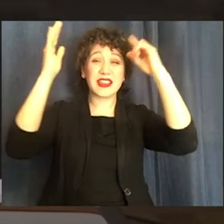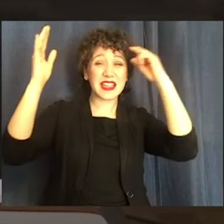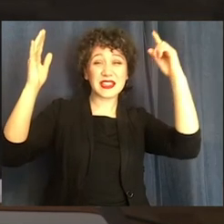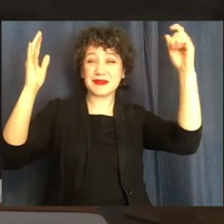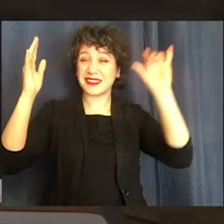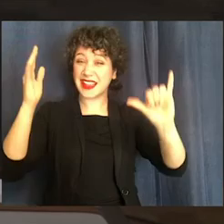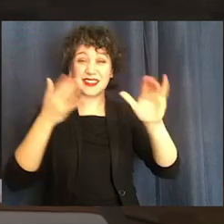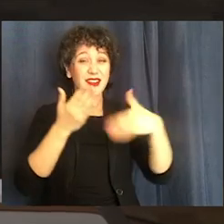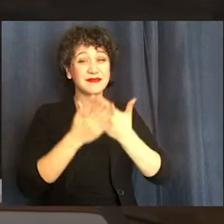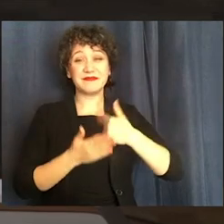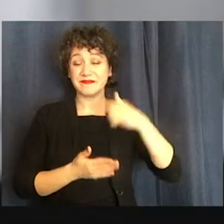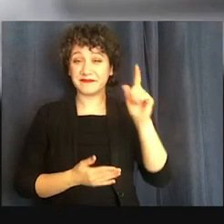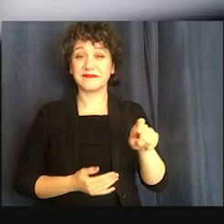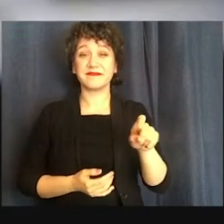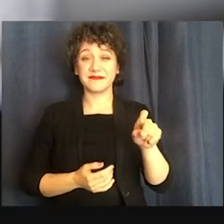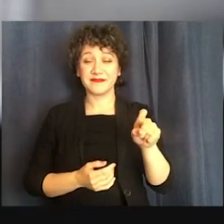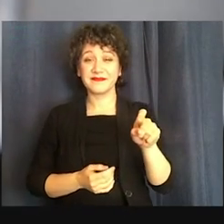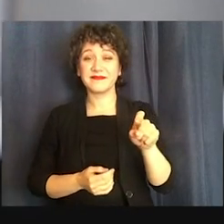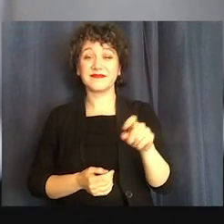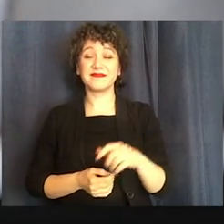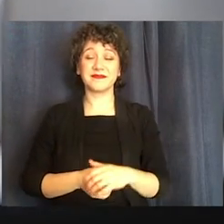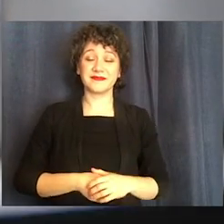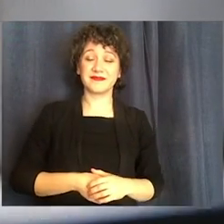the world we're gonna make.